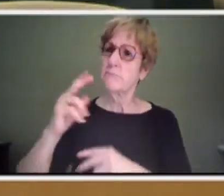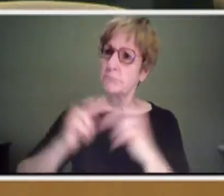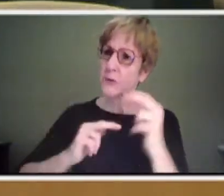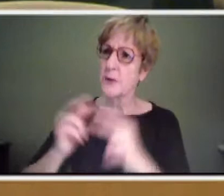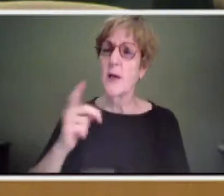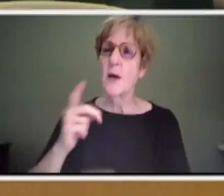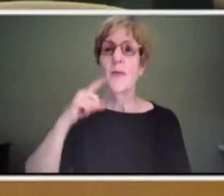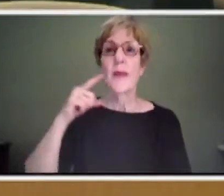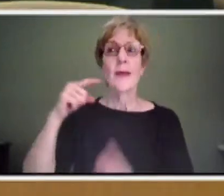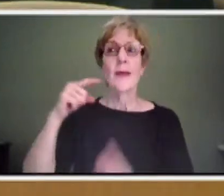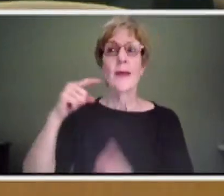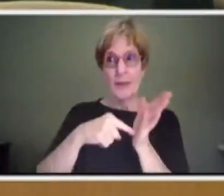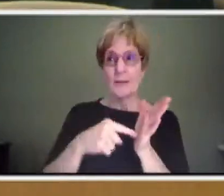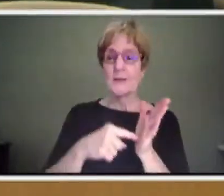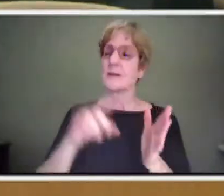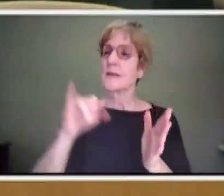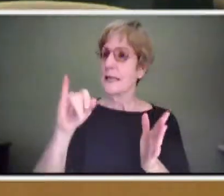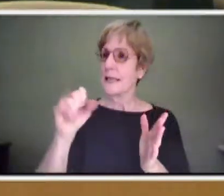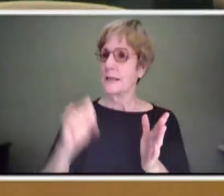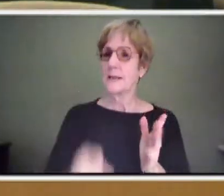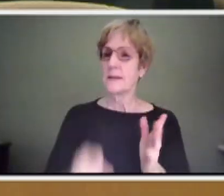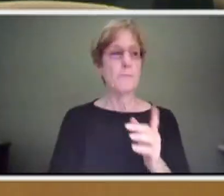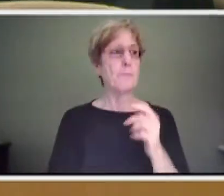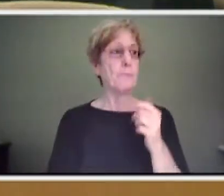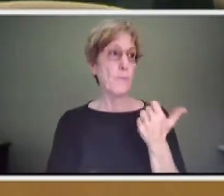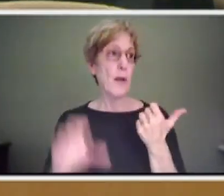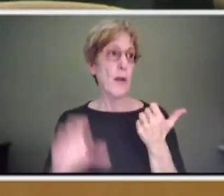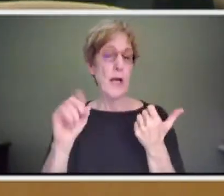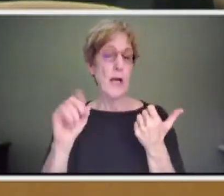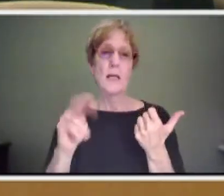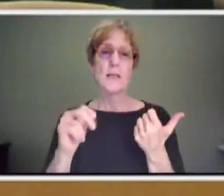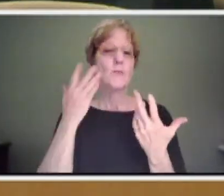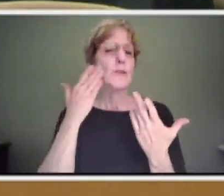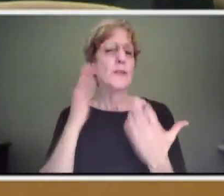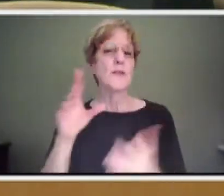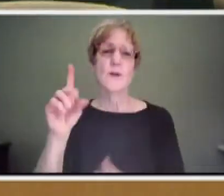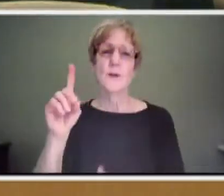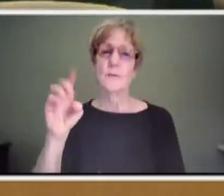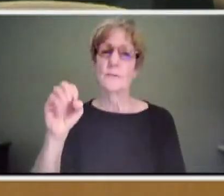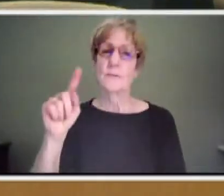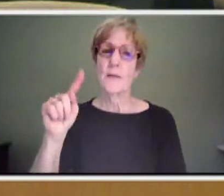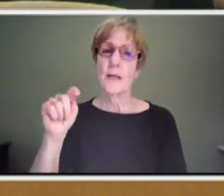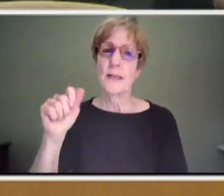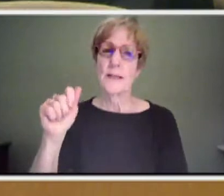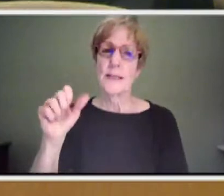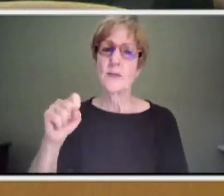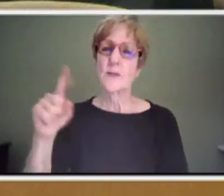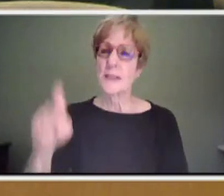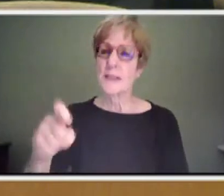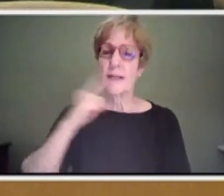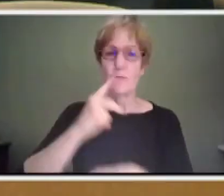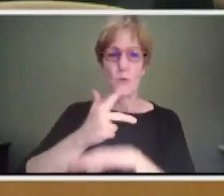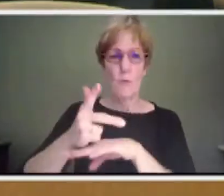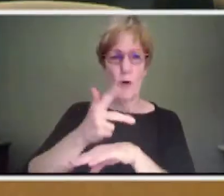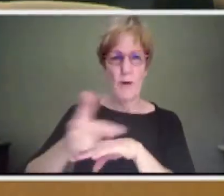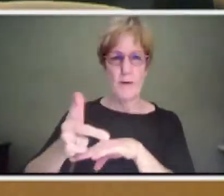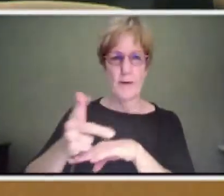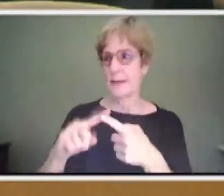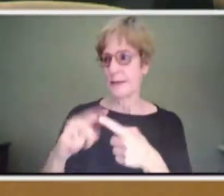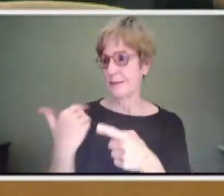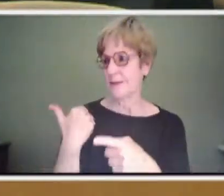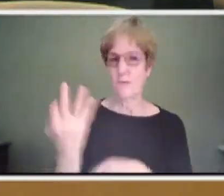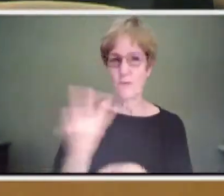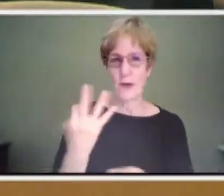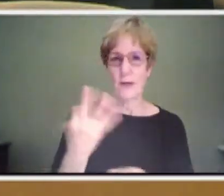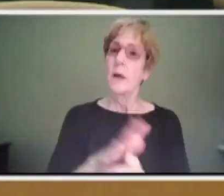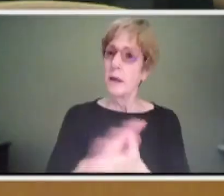that product. As Colin mentioned, we were not aware of the Delta's need for parking really till Friday. And we had a nice